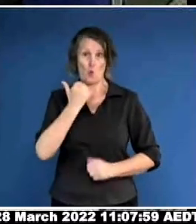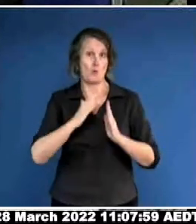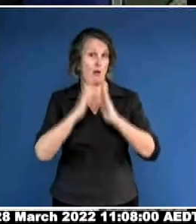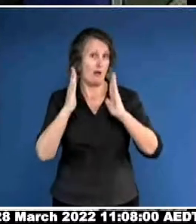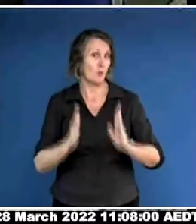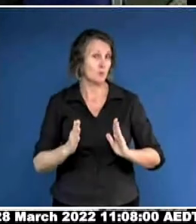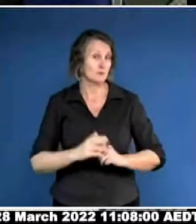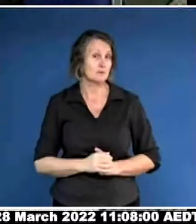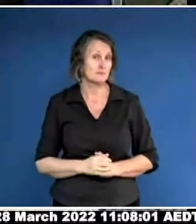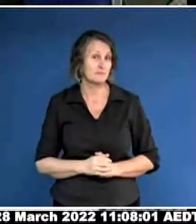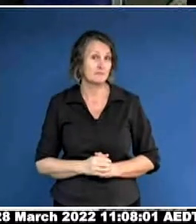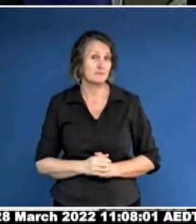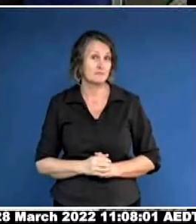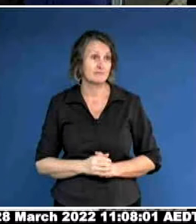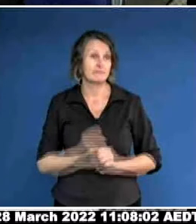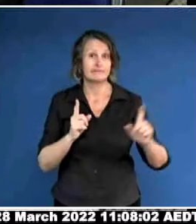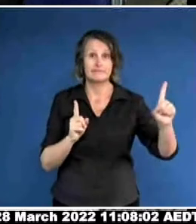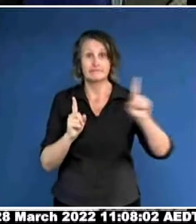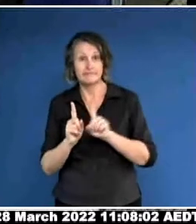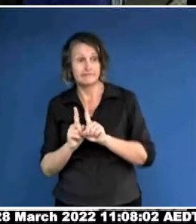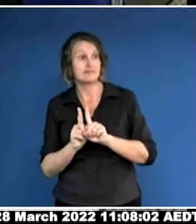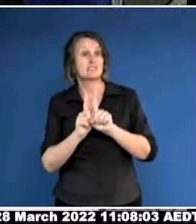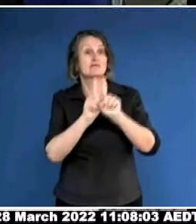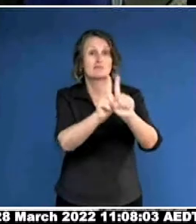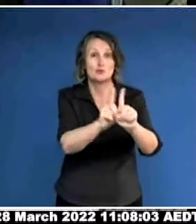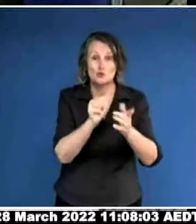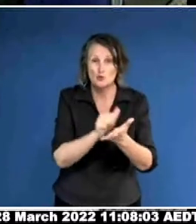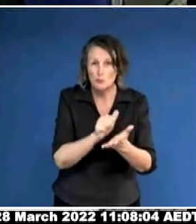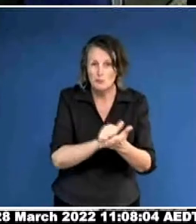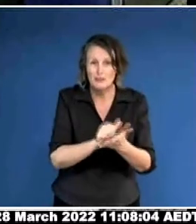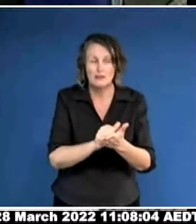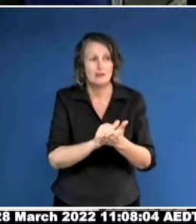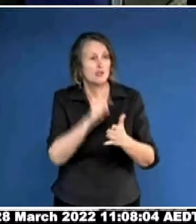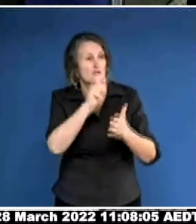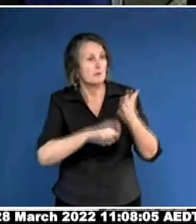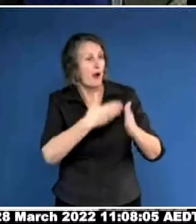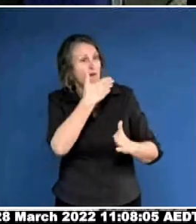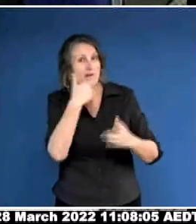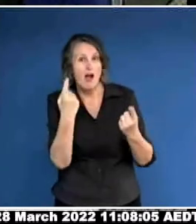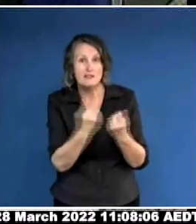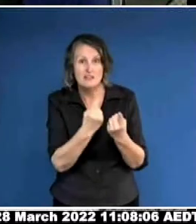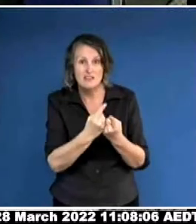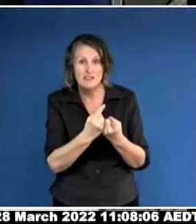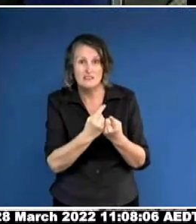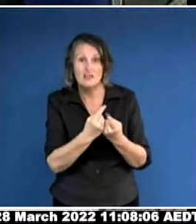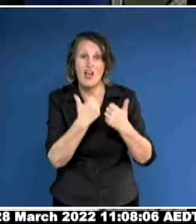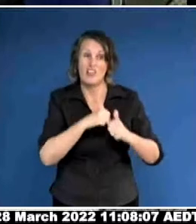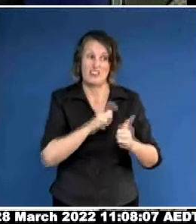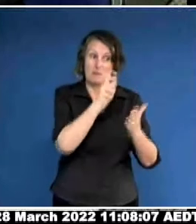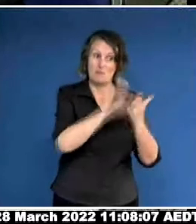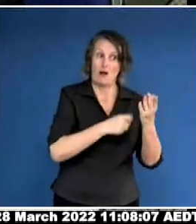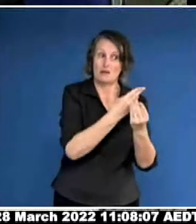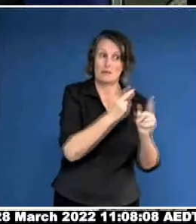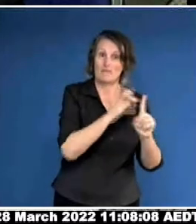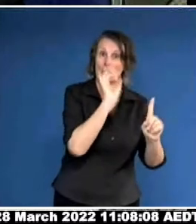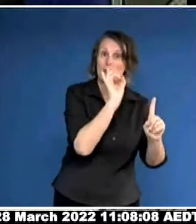He would take me out to buy some nice things, and he would pick up something for himself. He would get